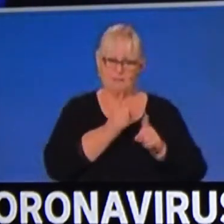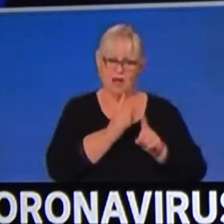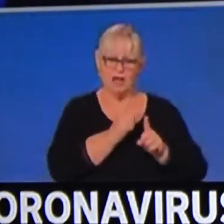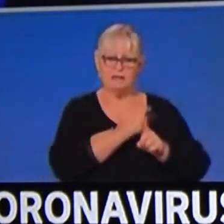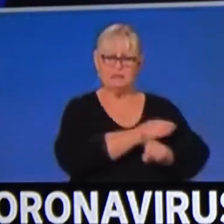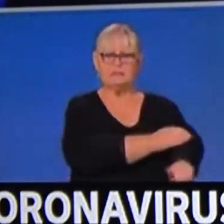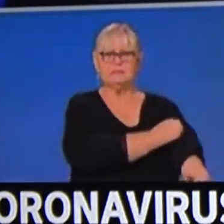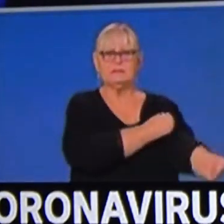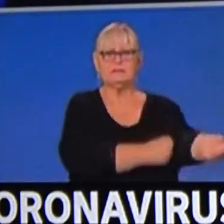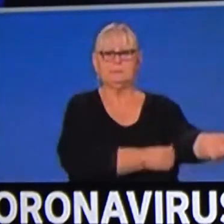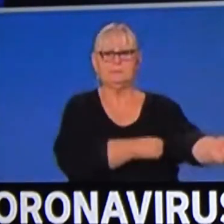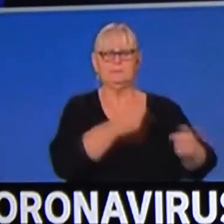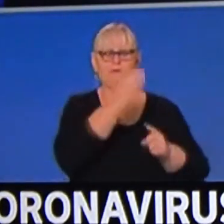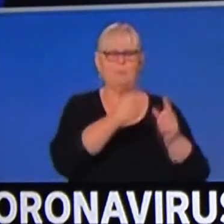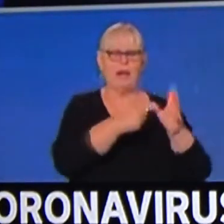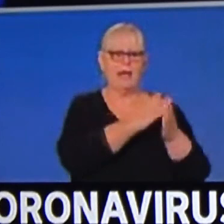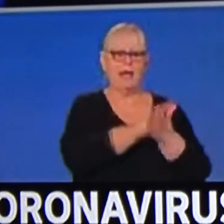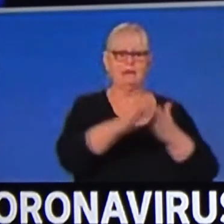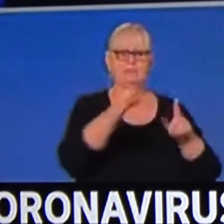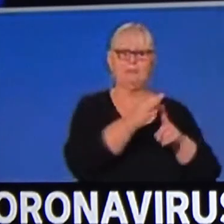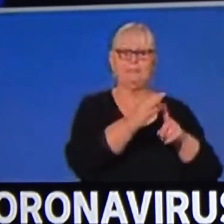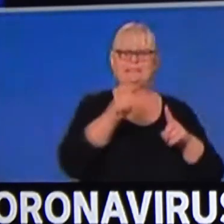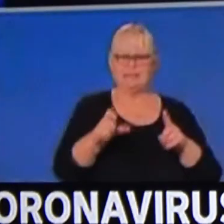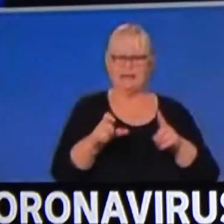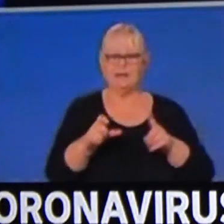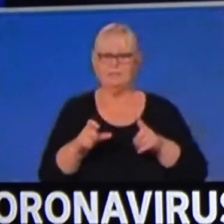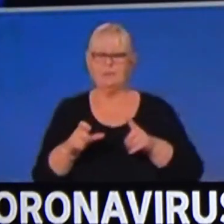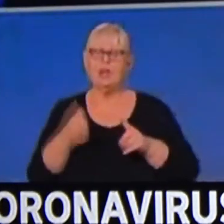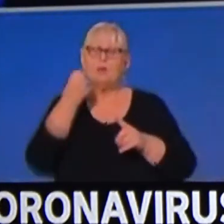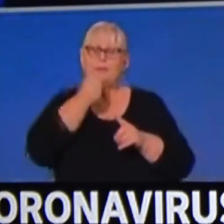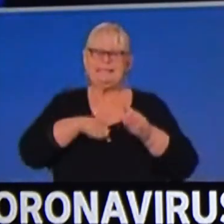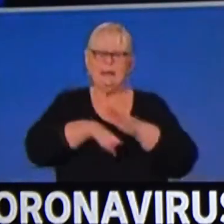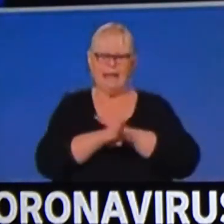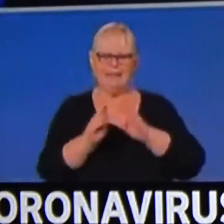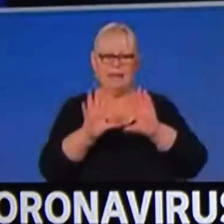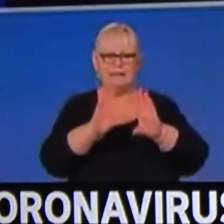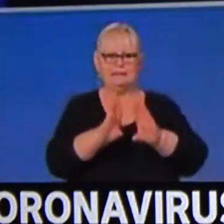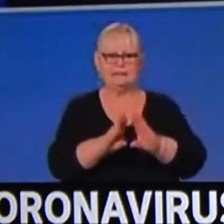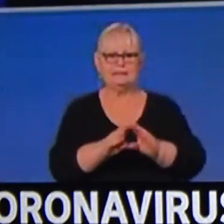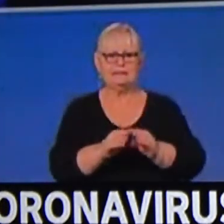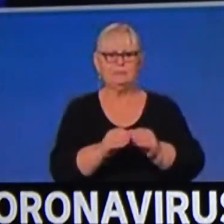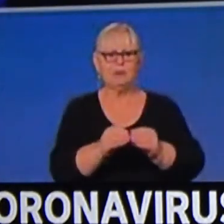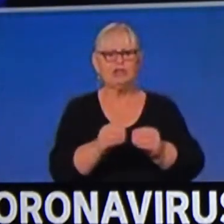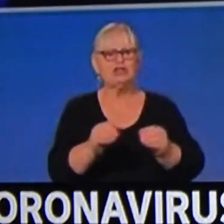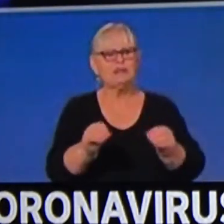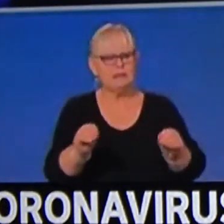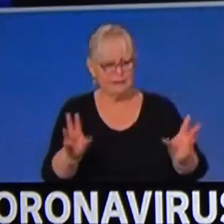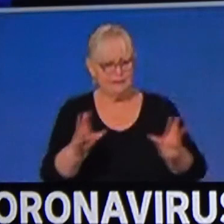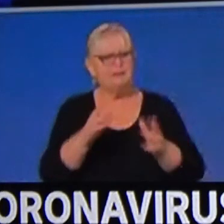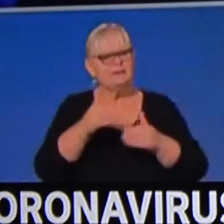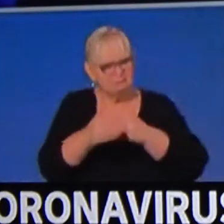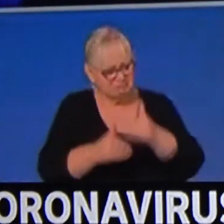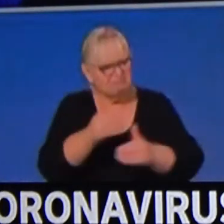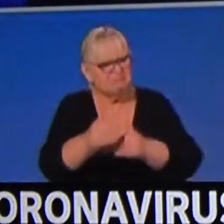today again from the AHPPC, in what we describe as the suppression phase. We're not in an eradication mode, nor